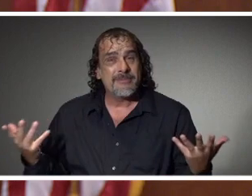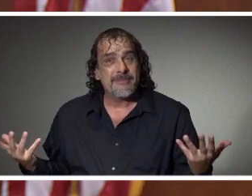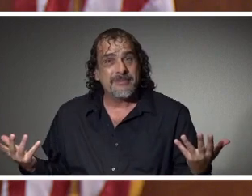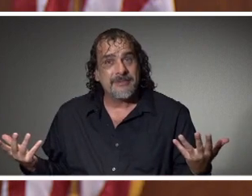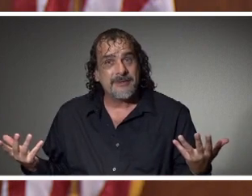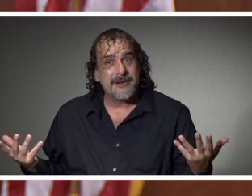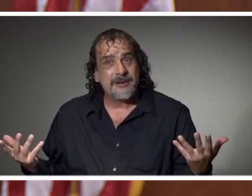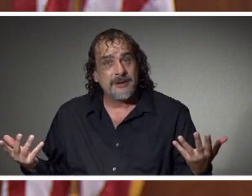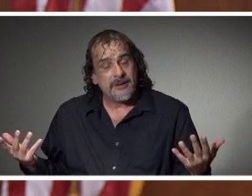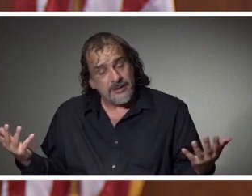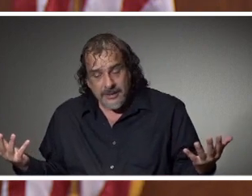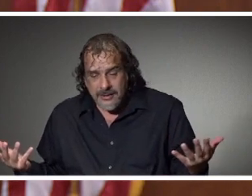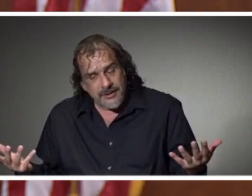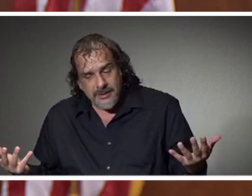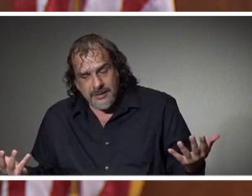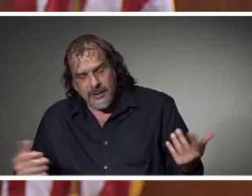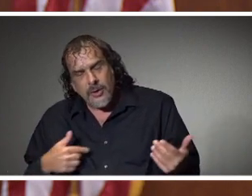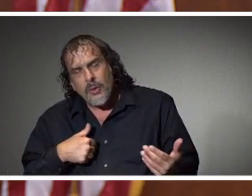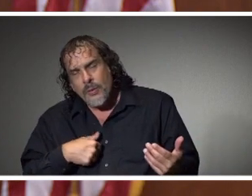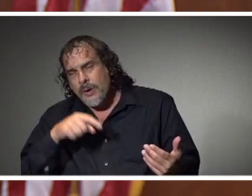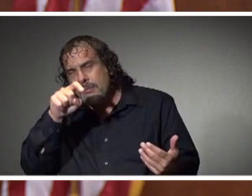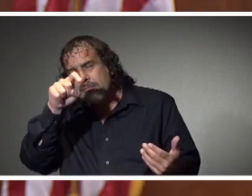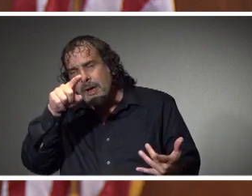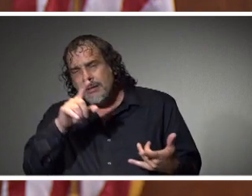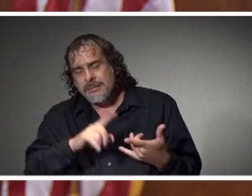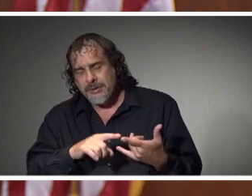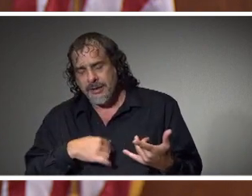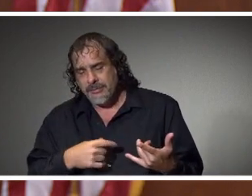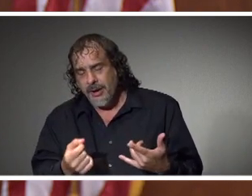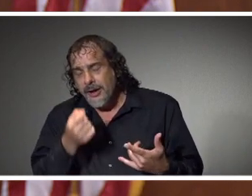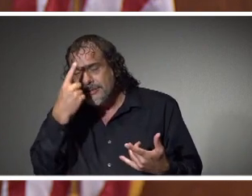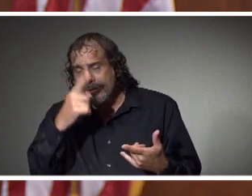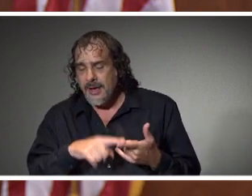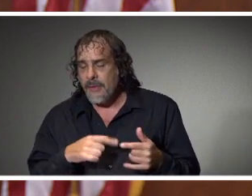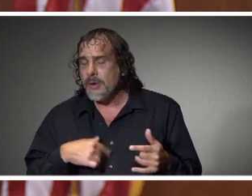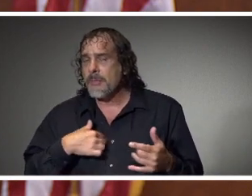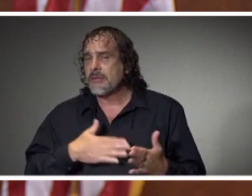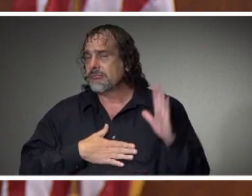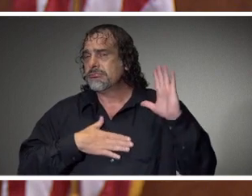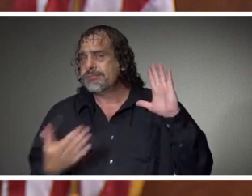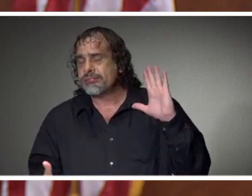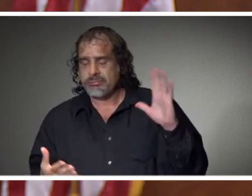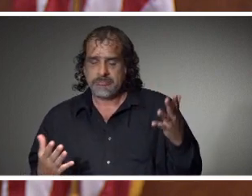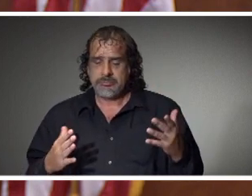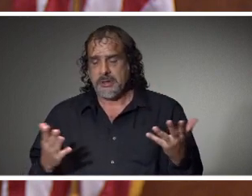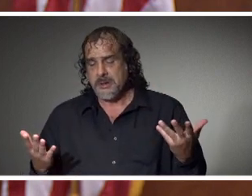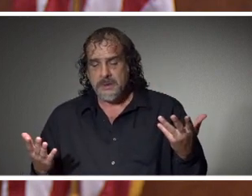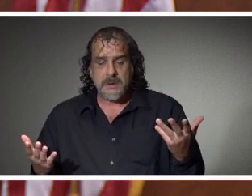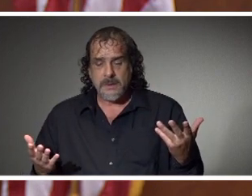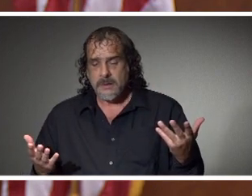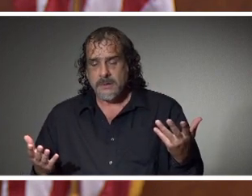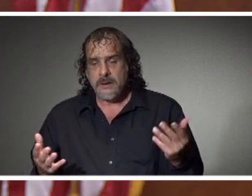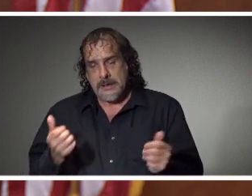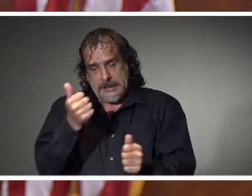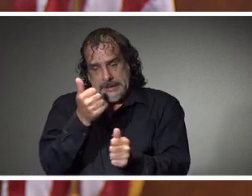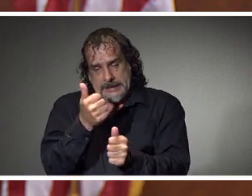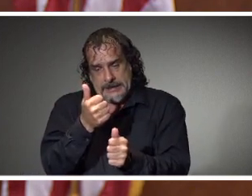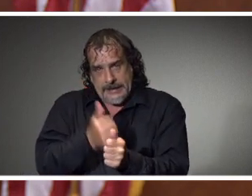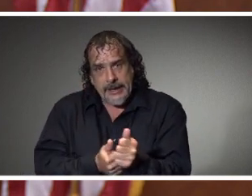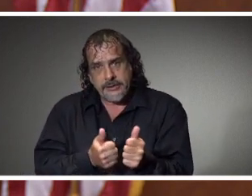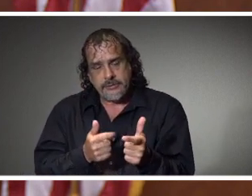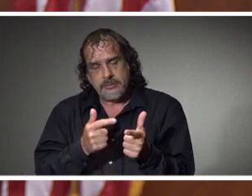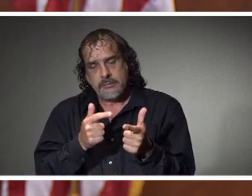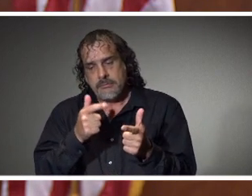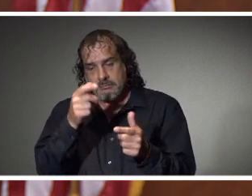so what we've got to be able to do and what we've got to be willing to do is we've got to make sure that each of the